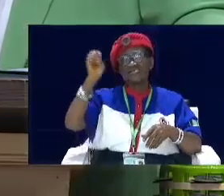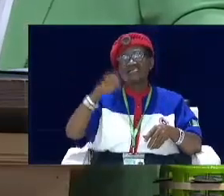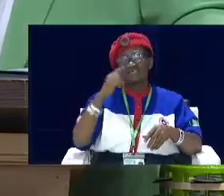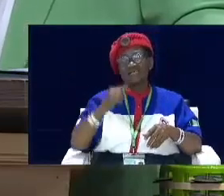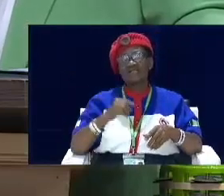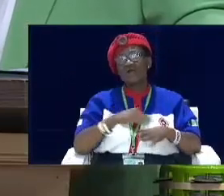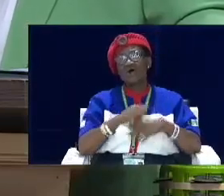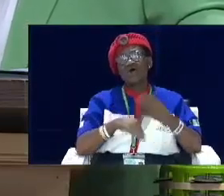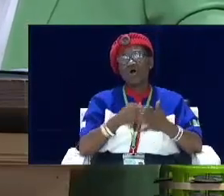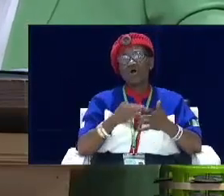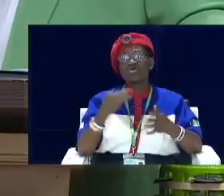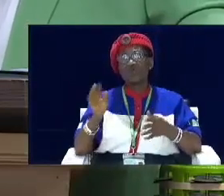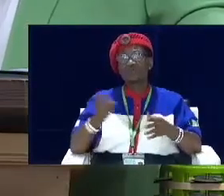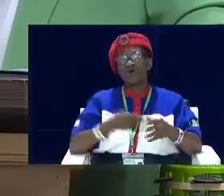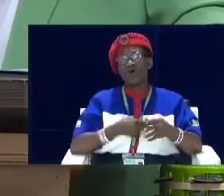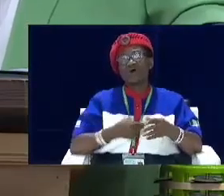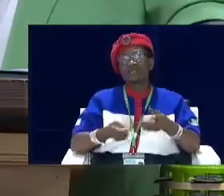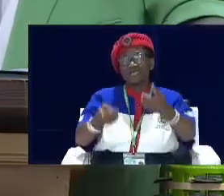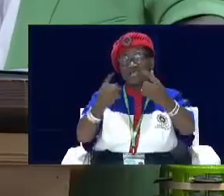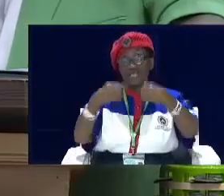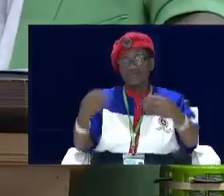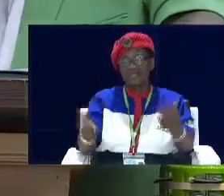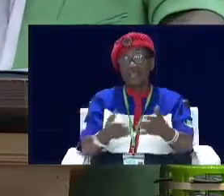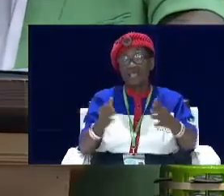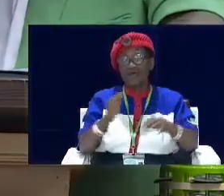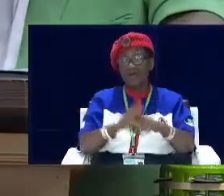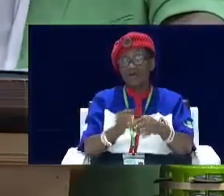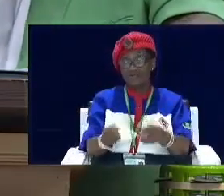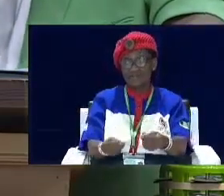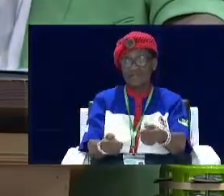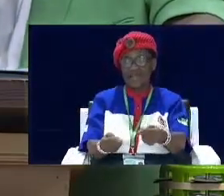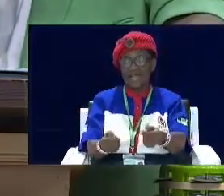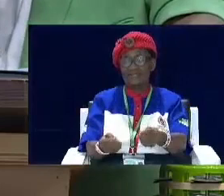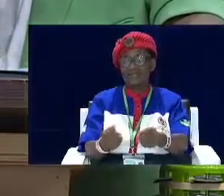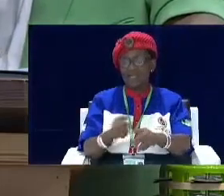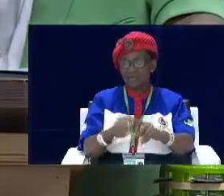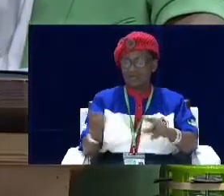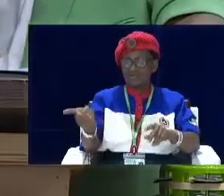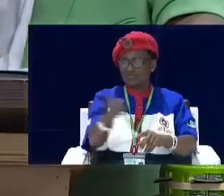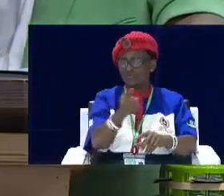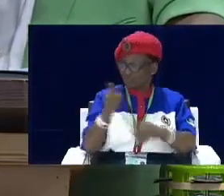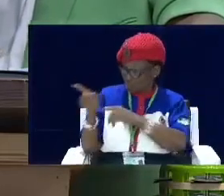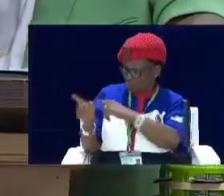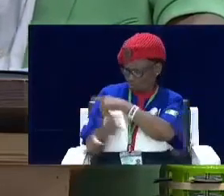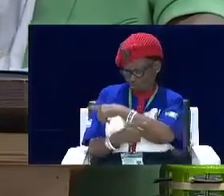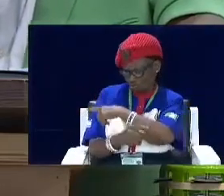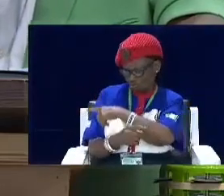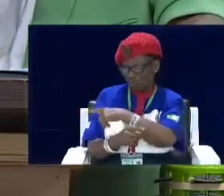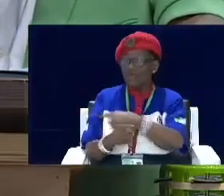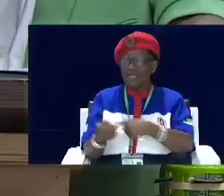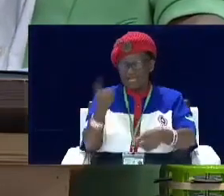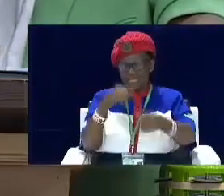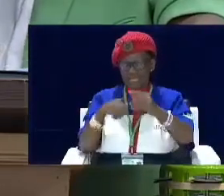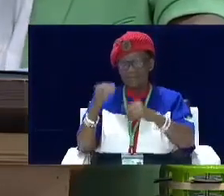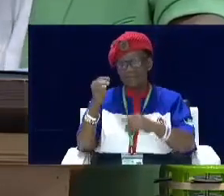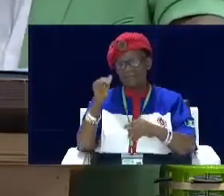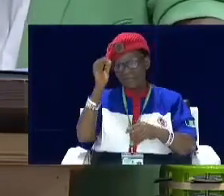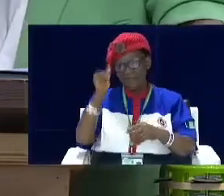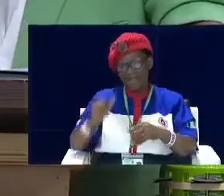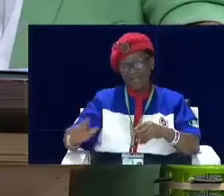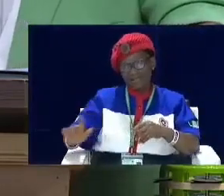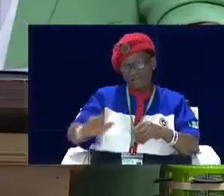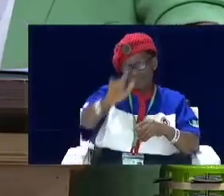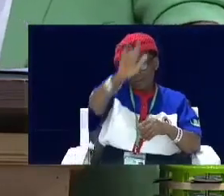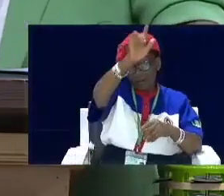land. Pe gbogbo wa moto la wa de yin. You came by air. Iwo wa wo oko bo alu wa yin. You are above